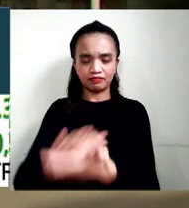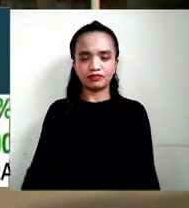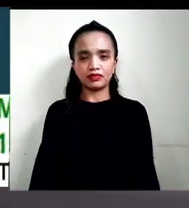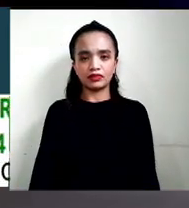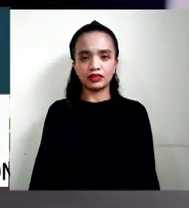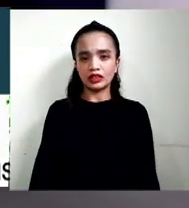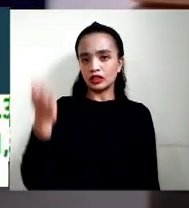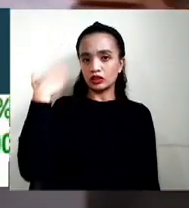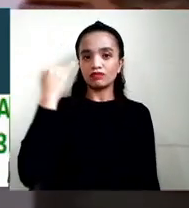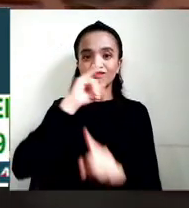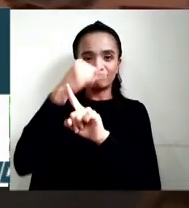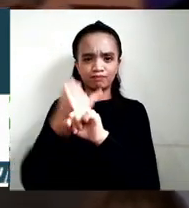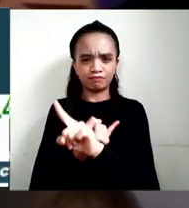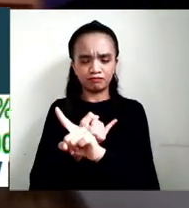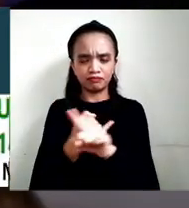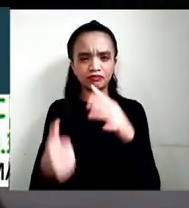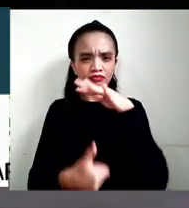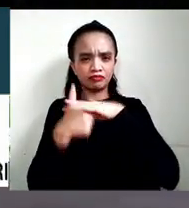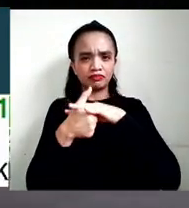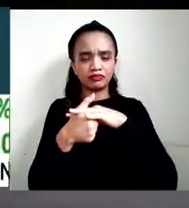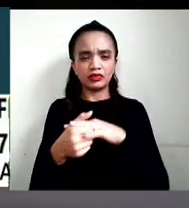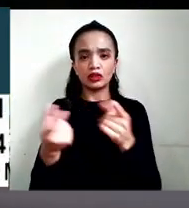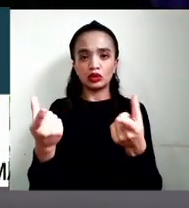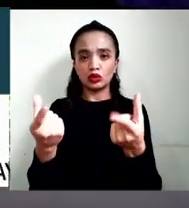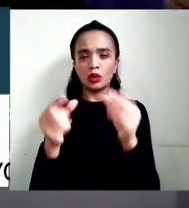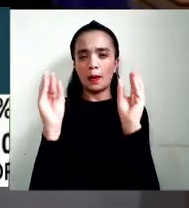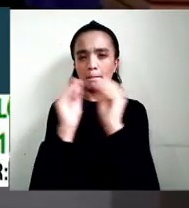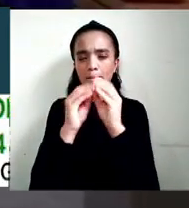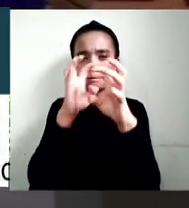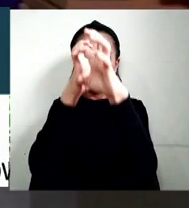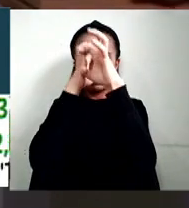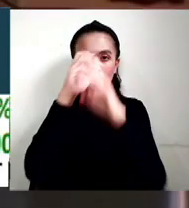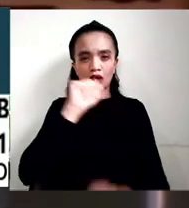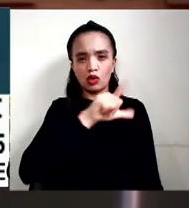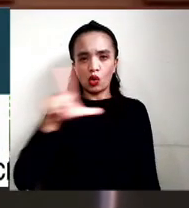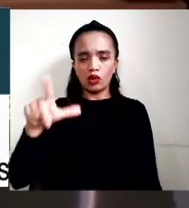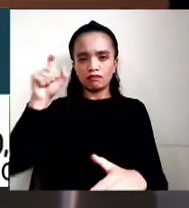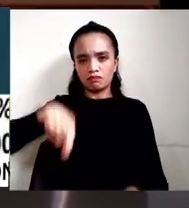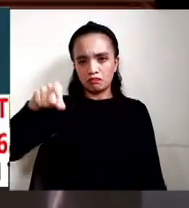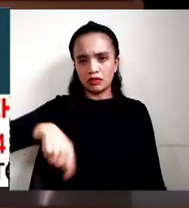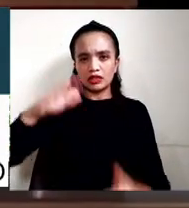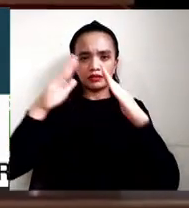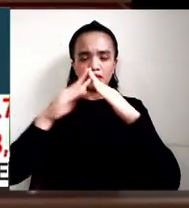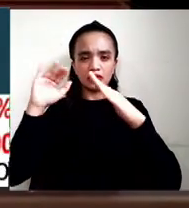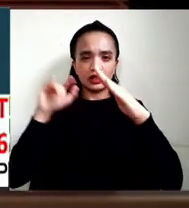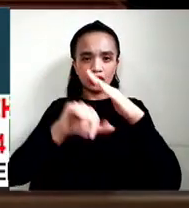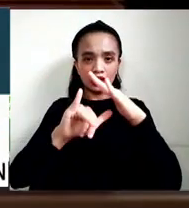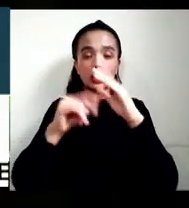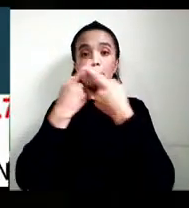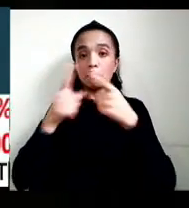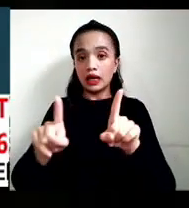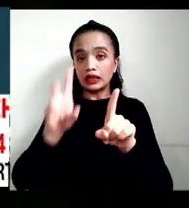January. Ardern said level three restrictions will require everyone to stay at home except for essential shopping and essential